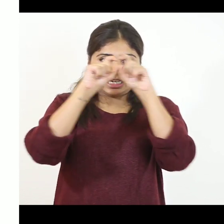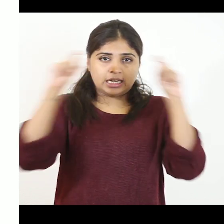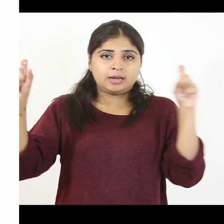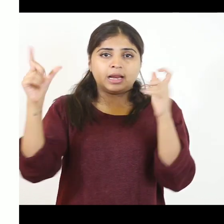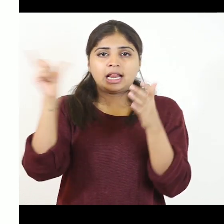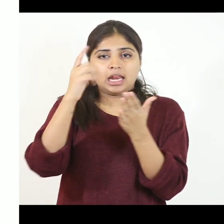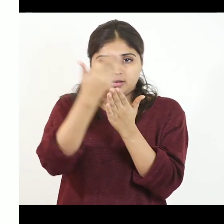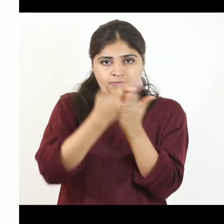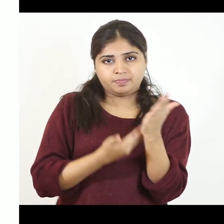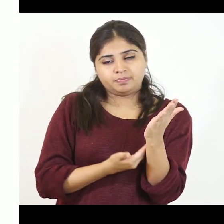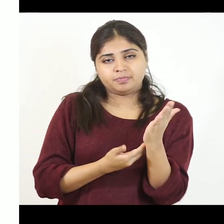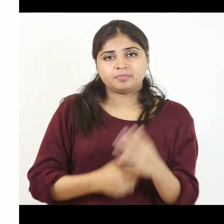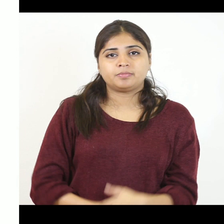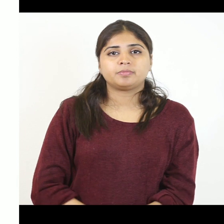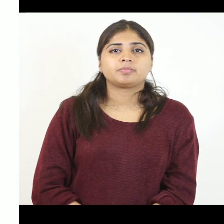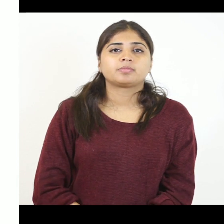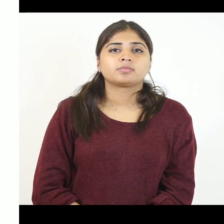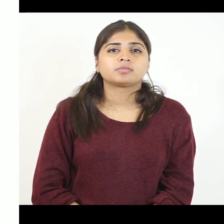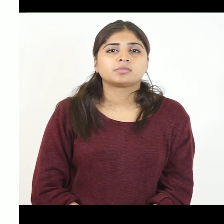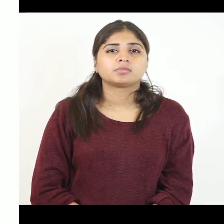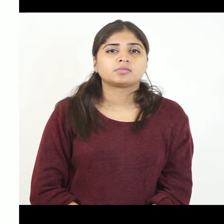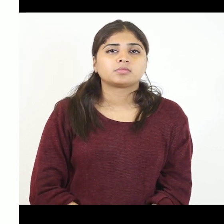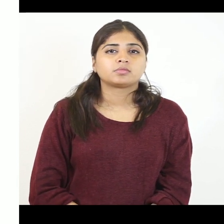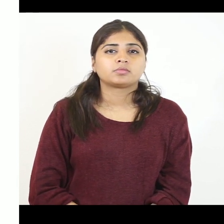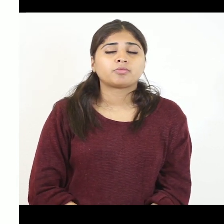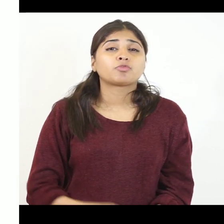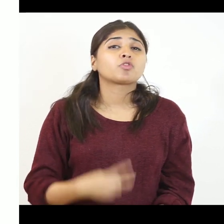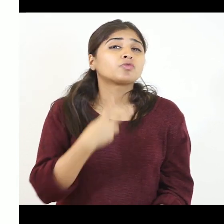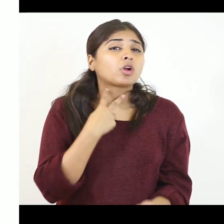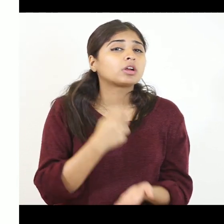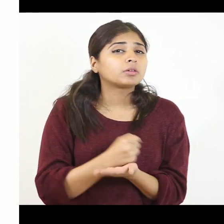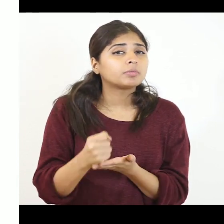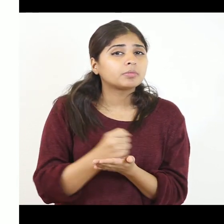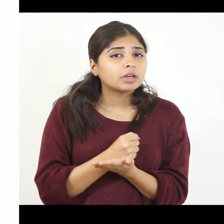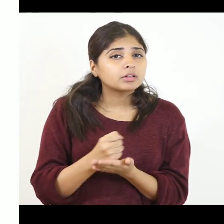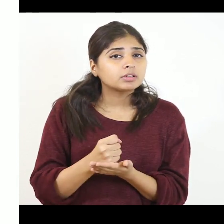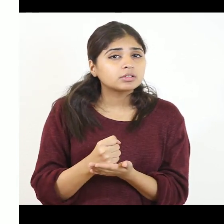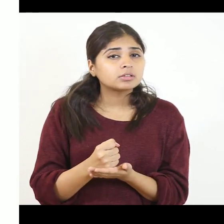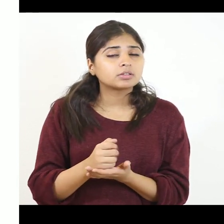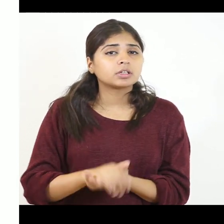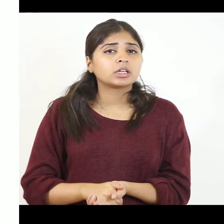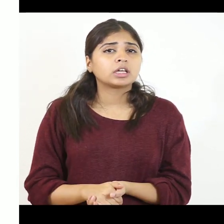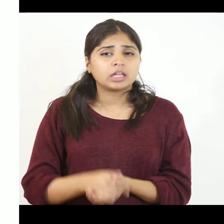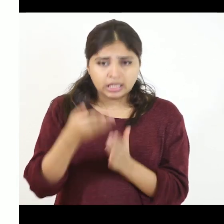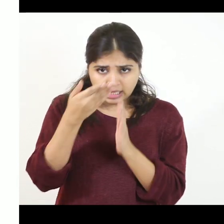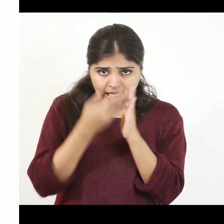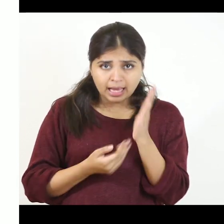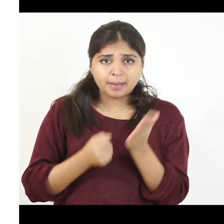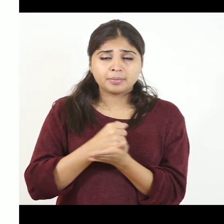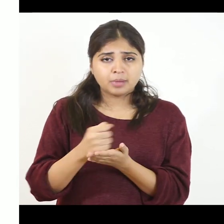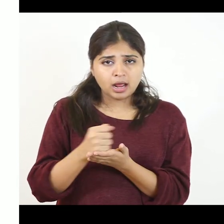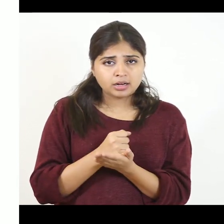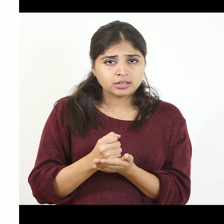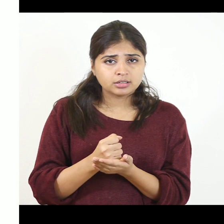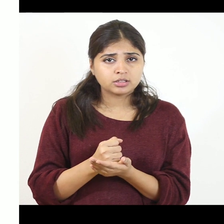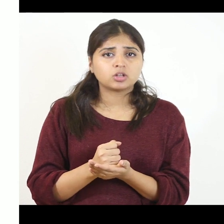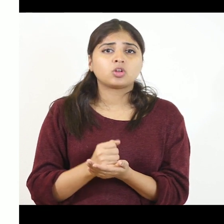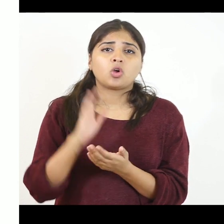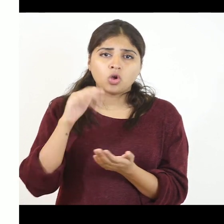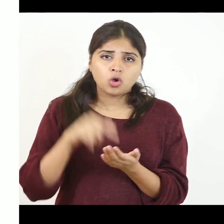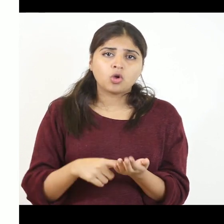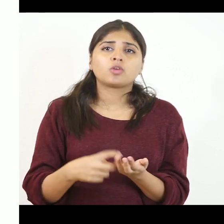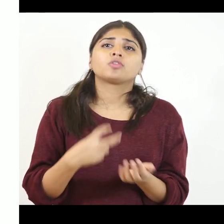Fraudulent practice. The following practices are defined